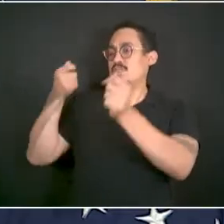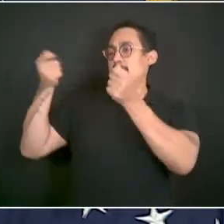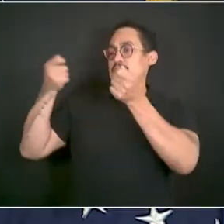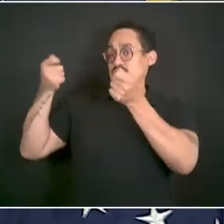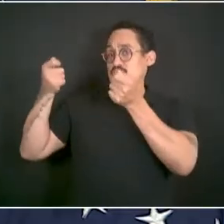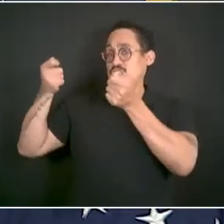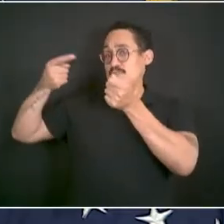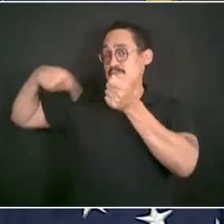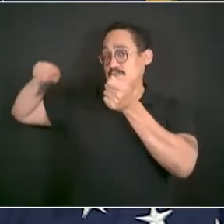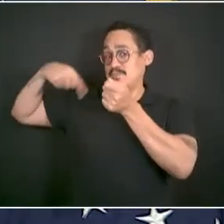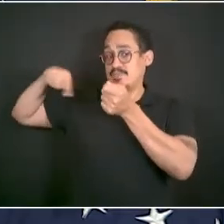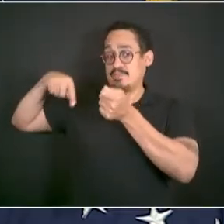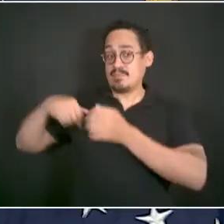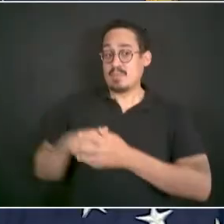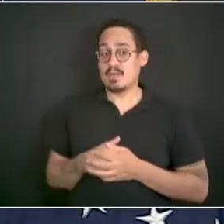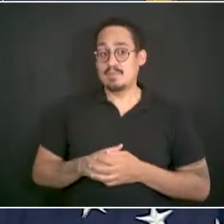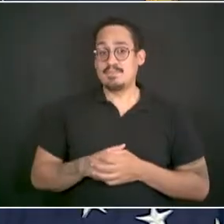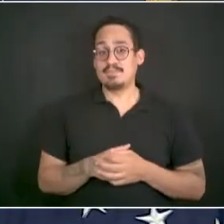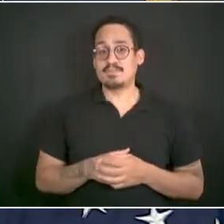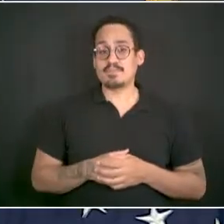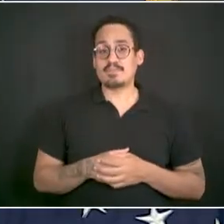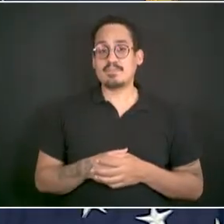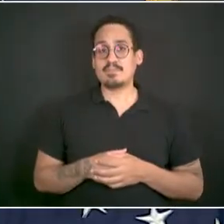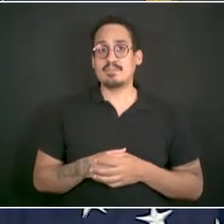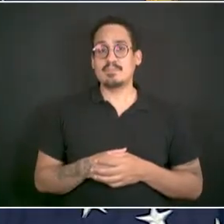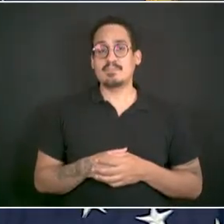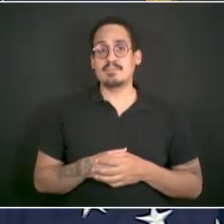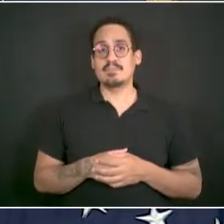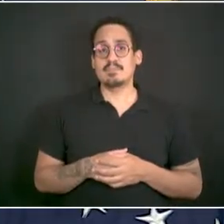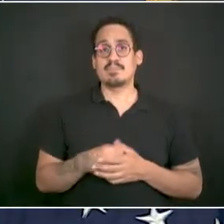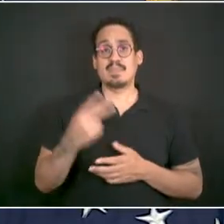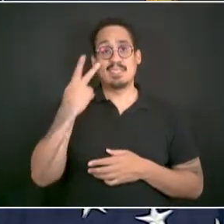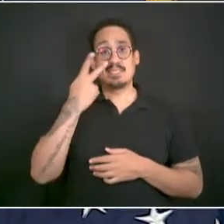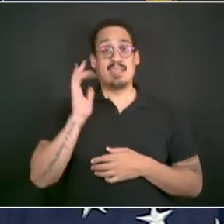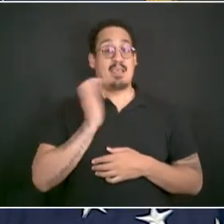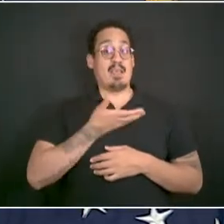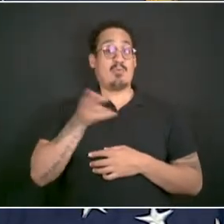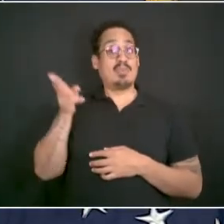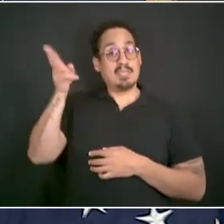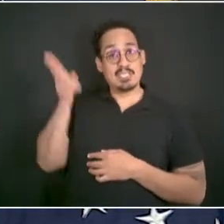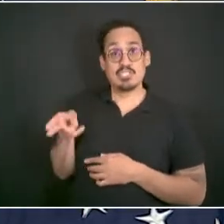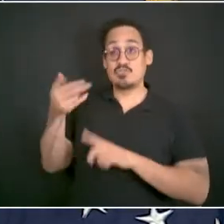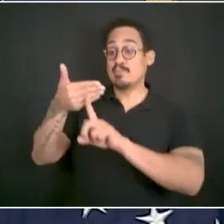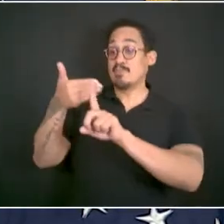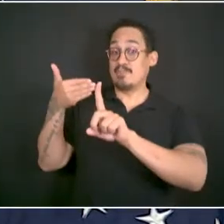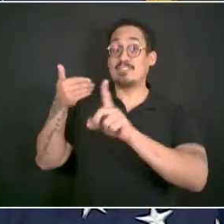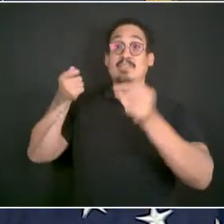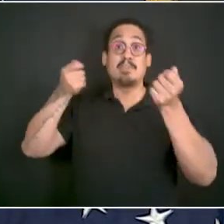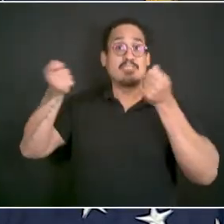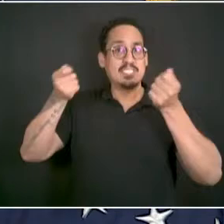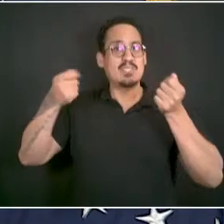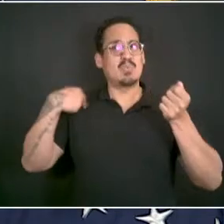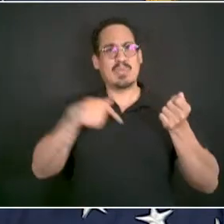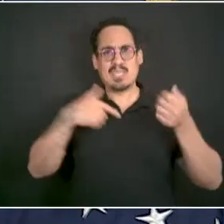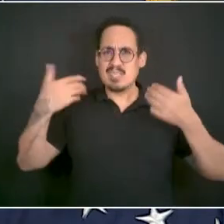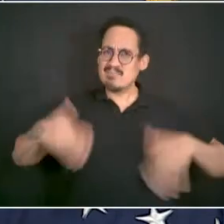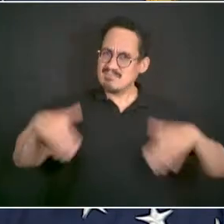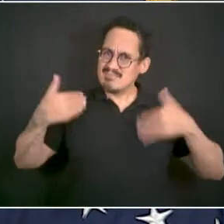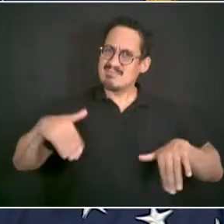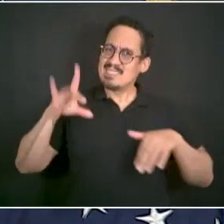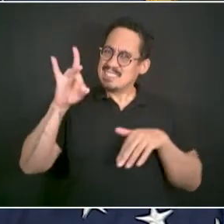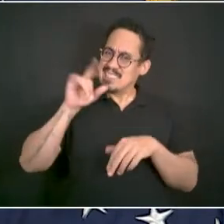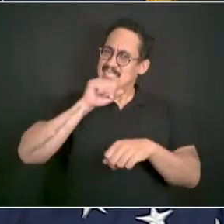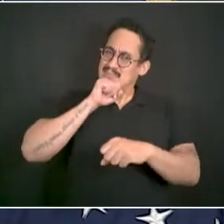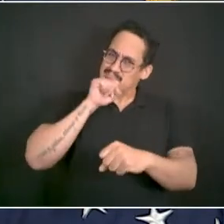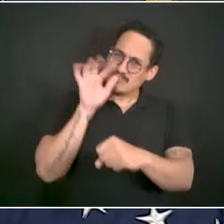at our administration, what we have done to ensure that TPS was in place.